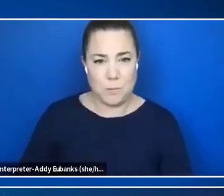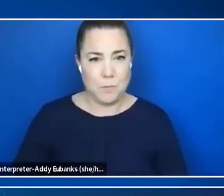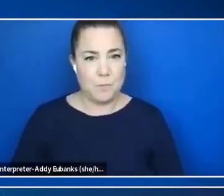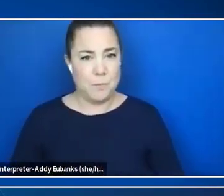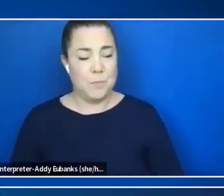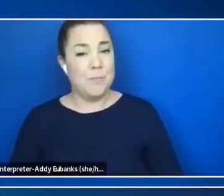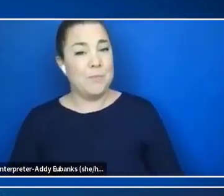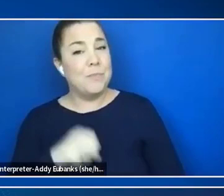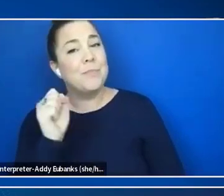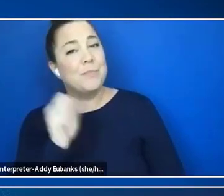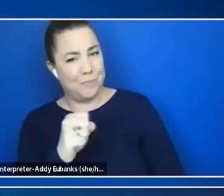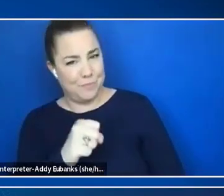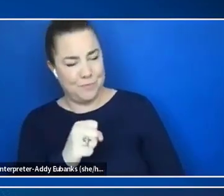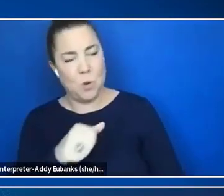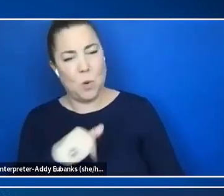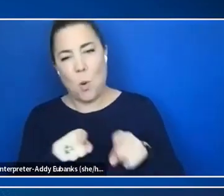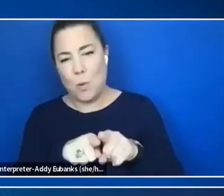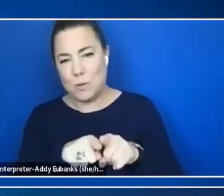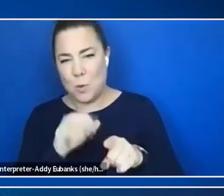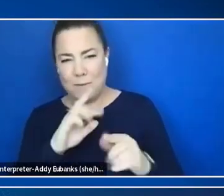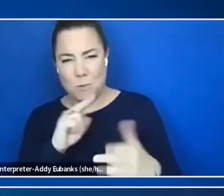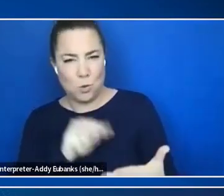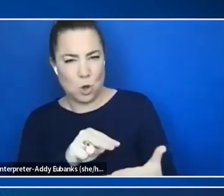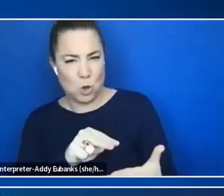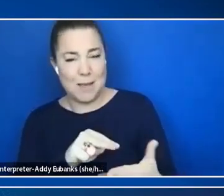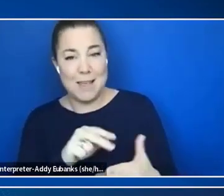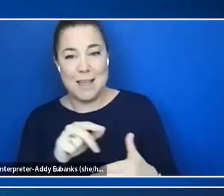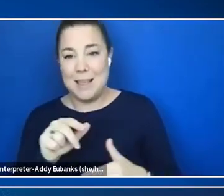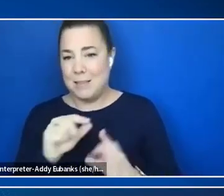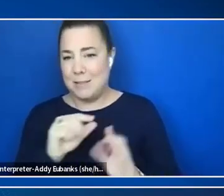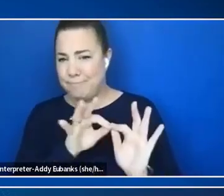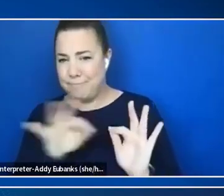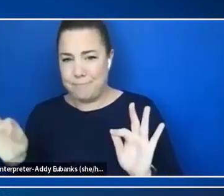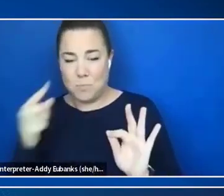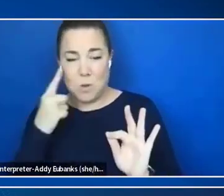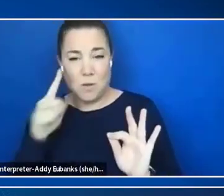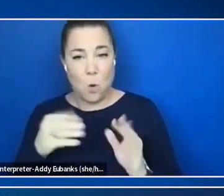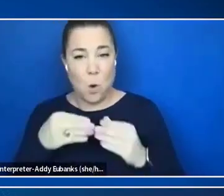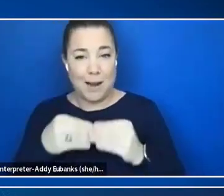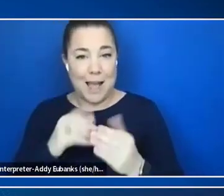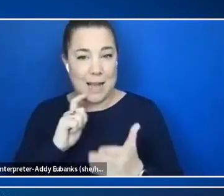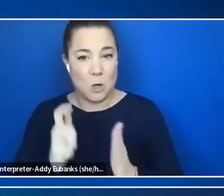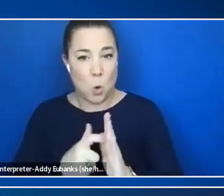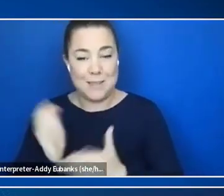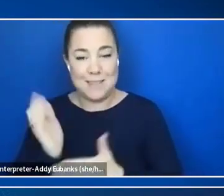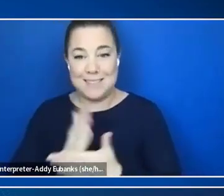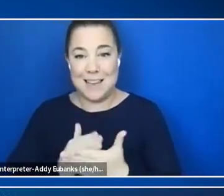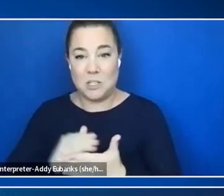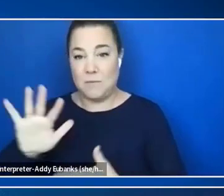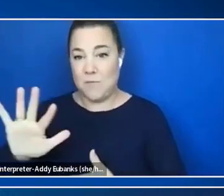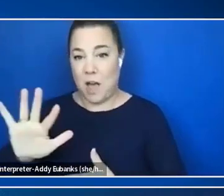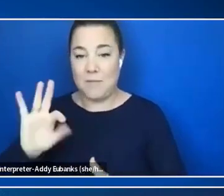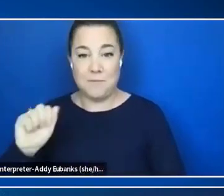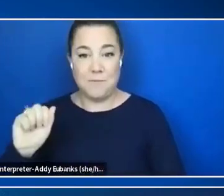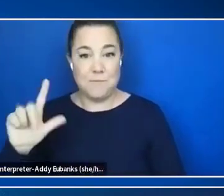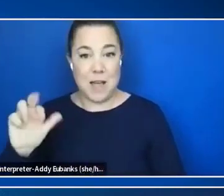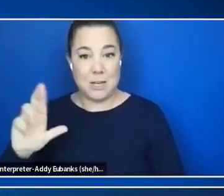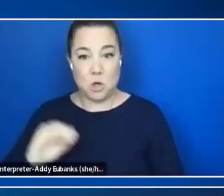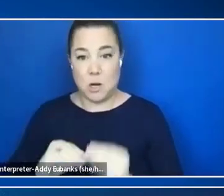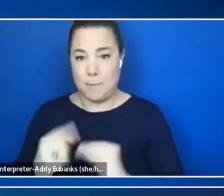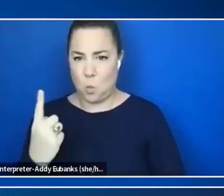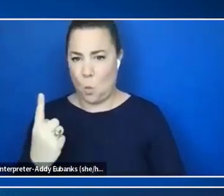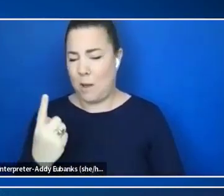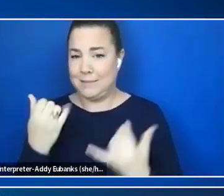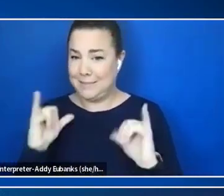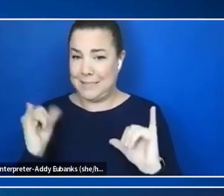Yeah, if you look at the text in the guide notice for Section 5, under Factor 1, like it's still in there. If anything,